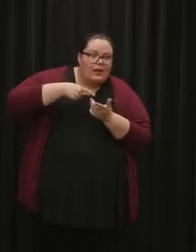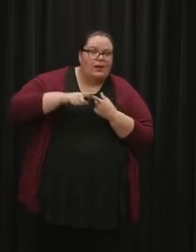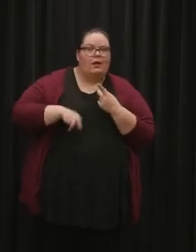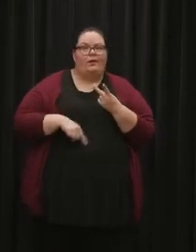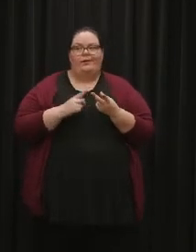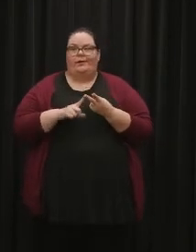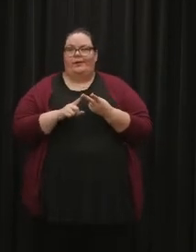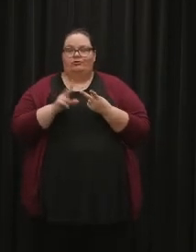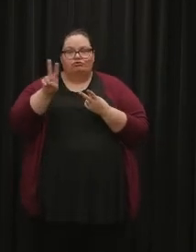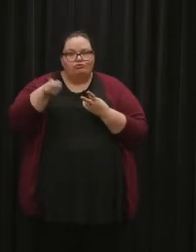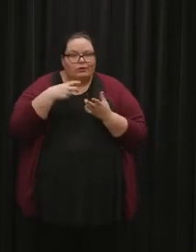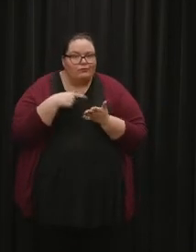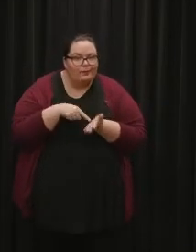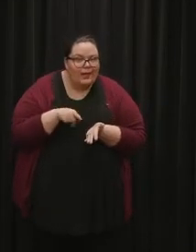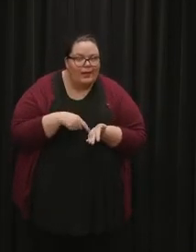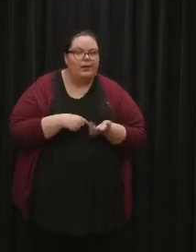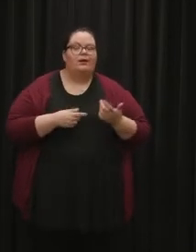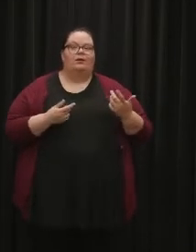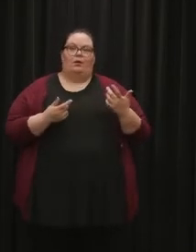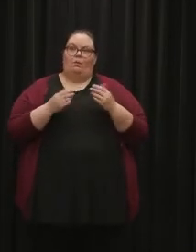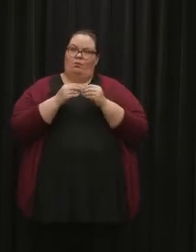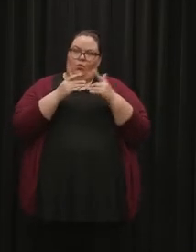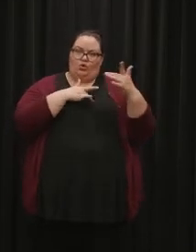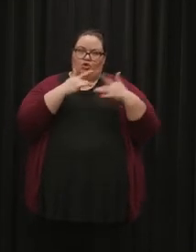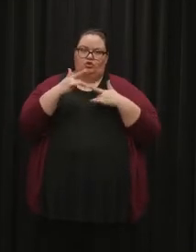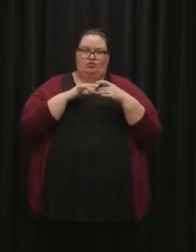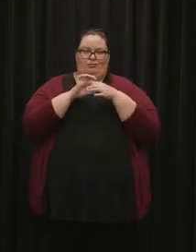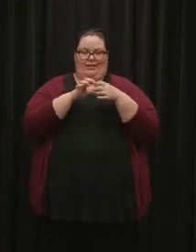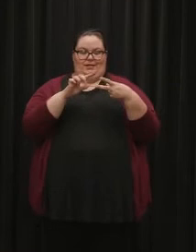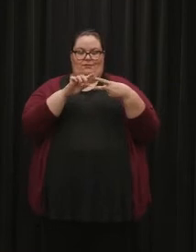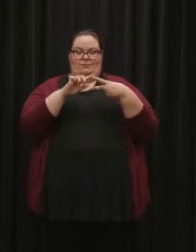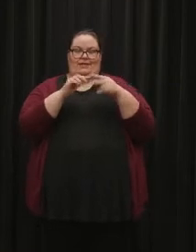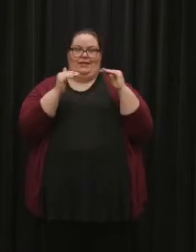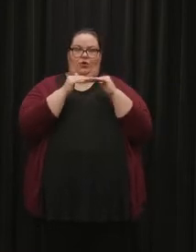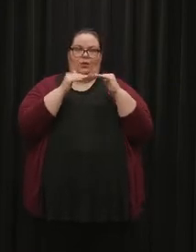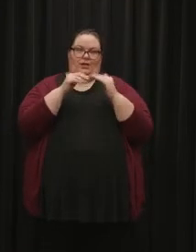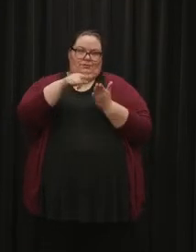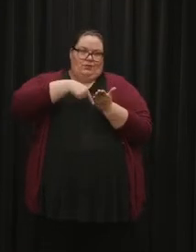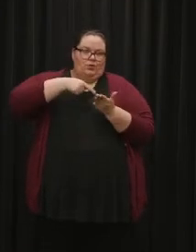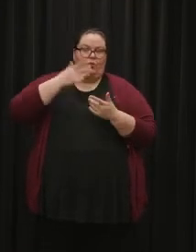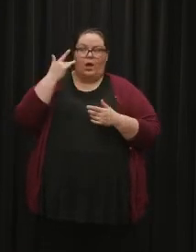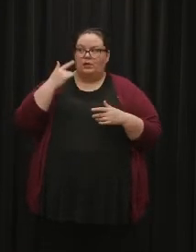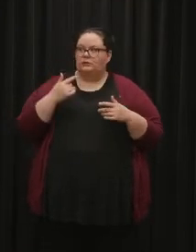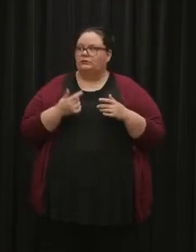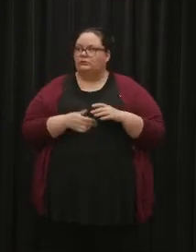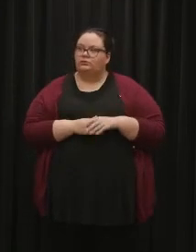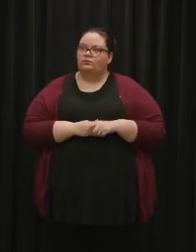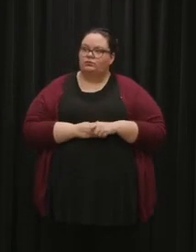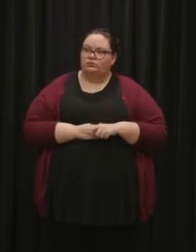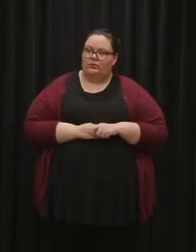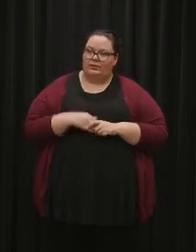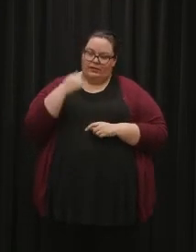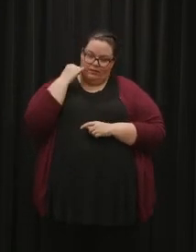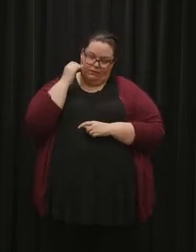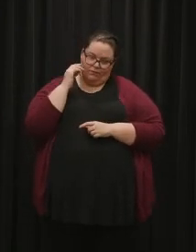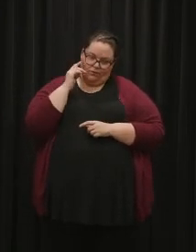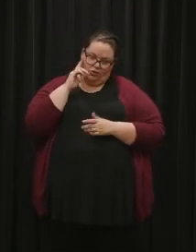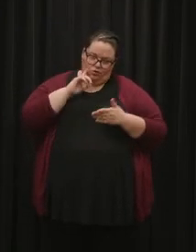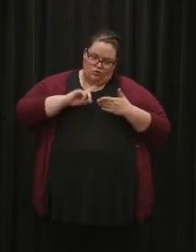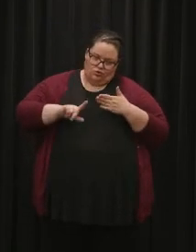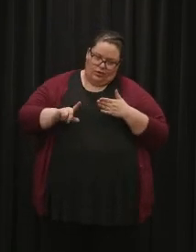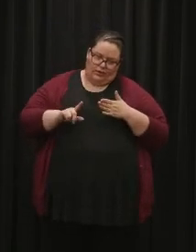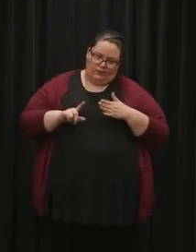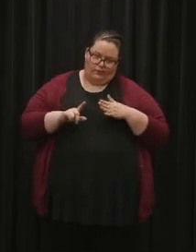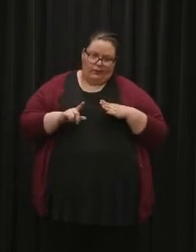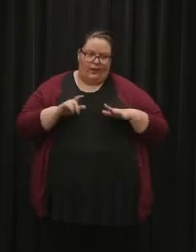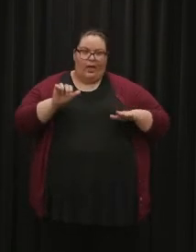And it becomes even more of a concern for the equalization payments because if you look out over,